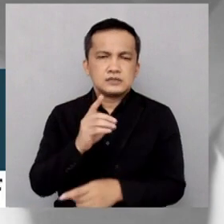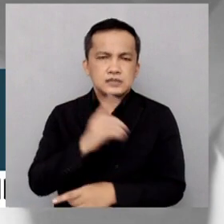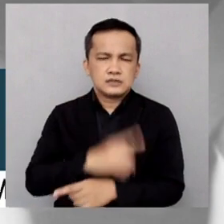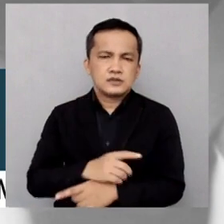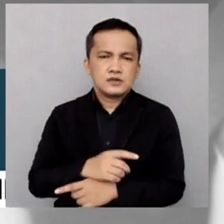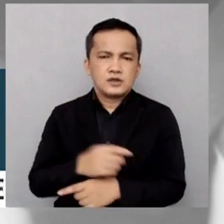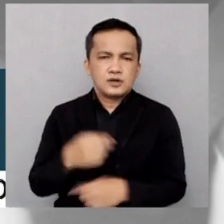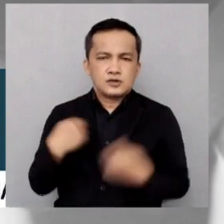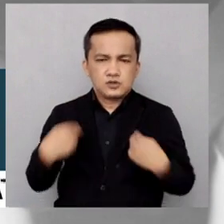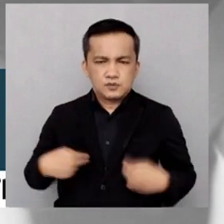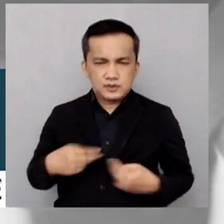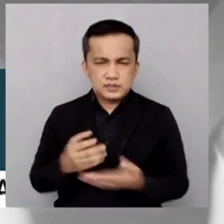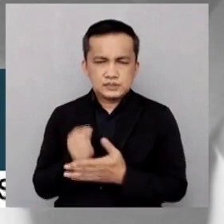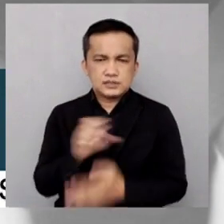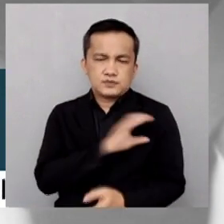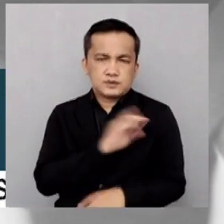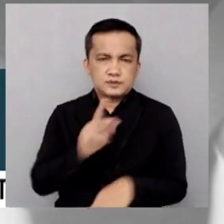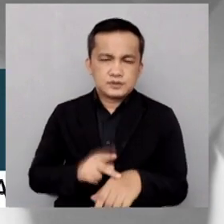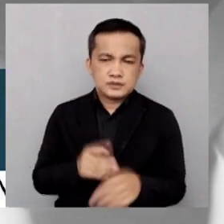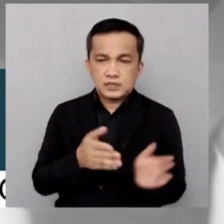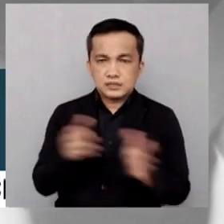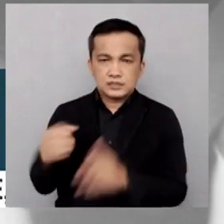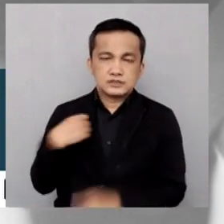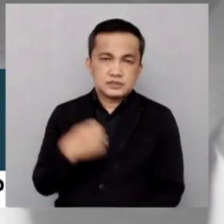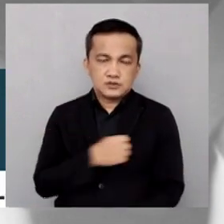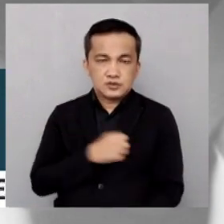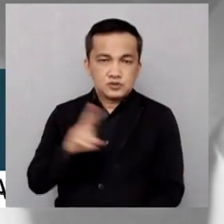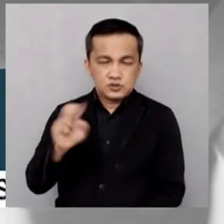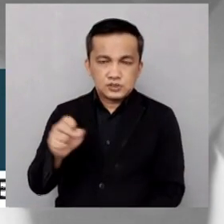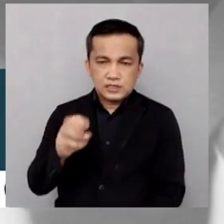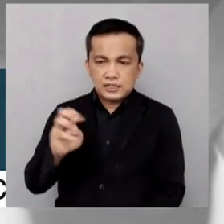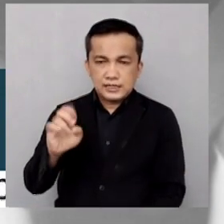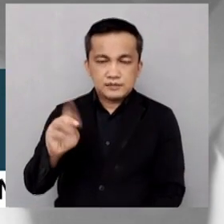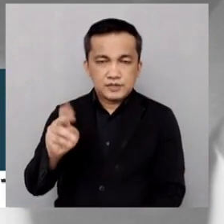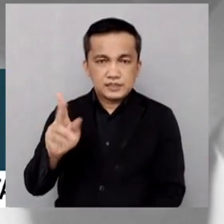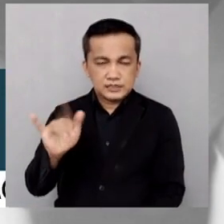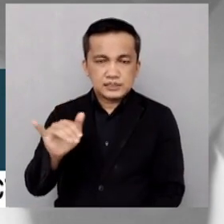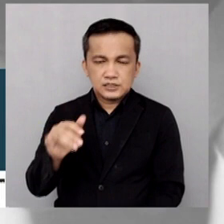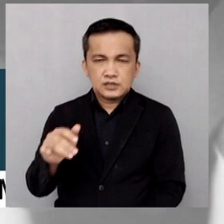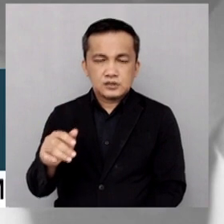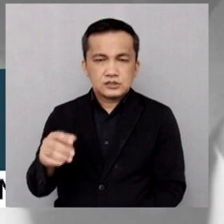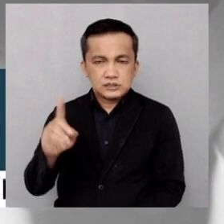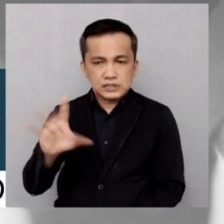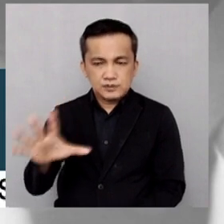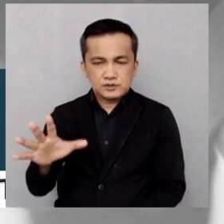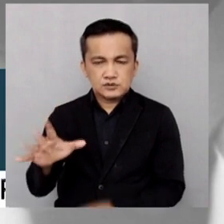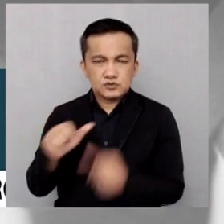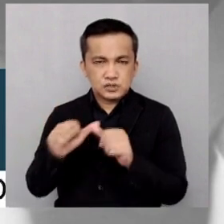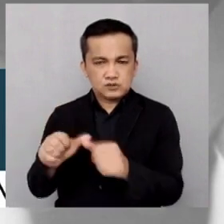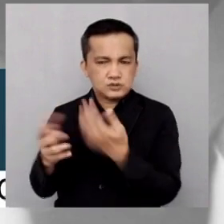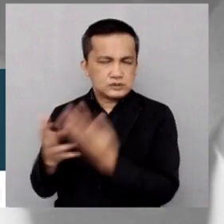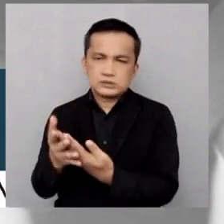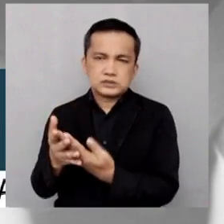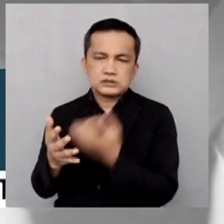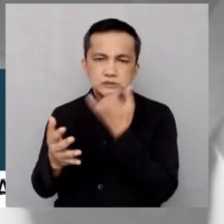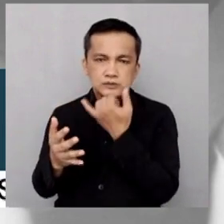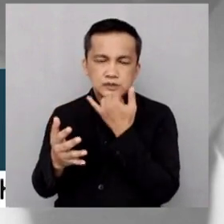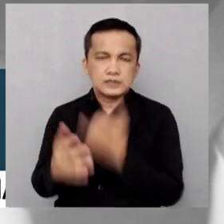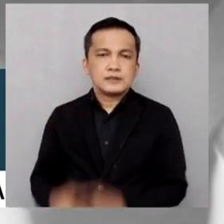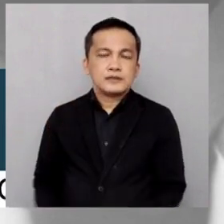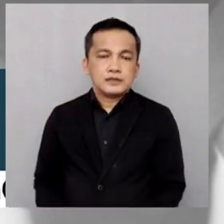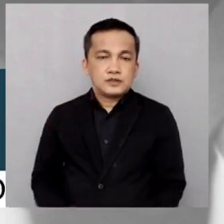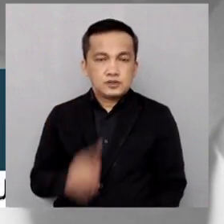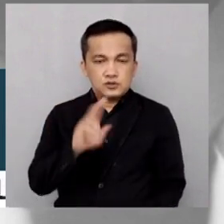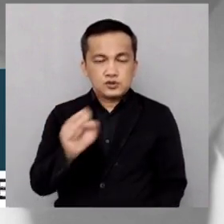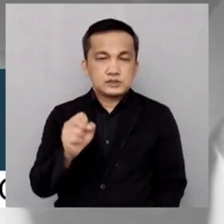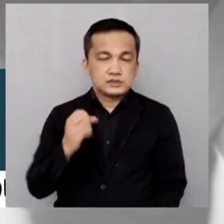Philippines. Another U.S. Senator, Ed Markey, says De Lima's continued detention is unjustified. U.S. lawmakers led by